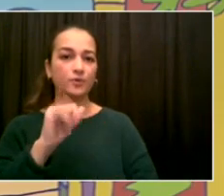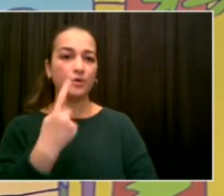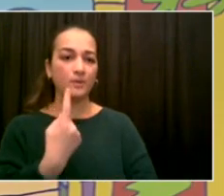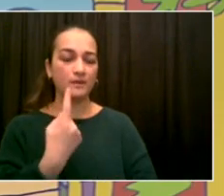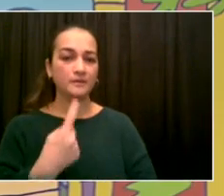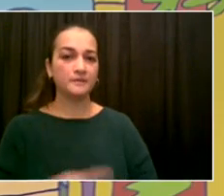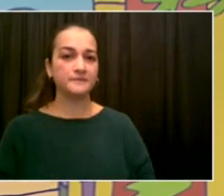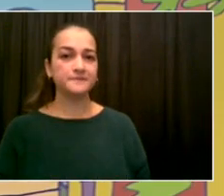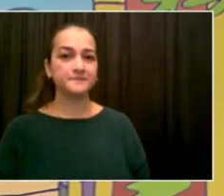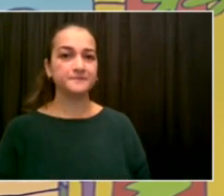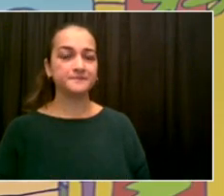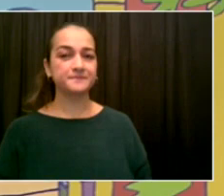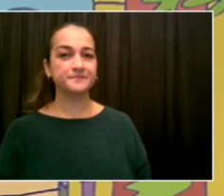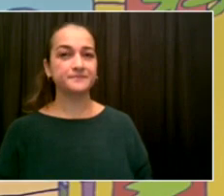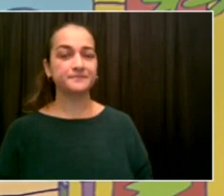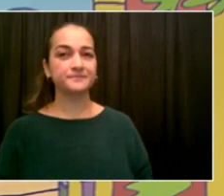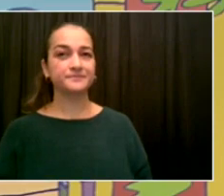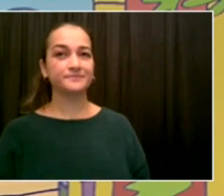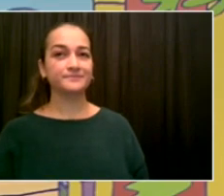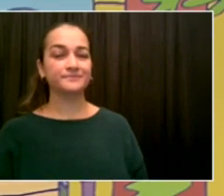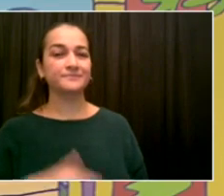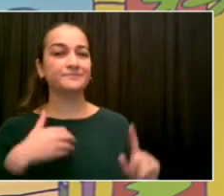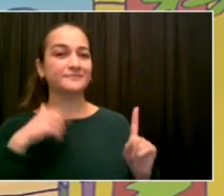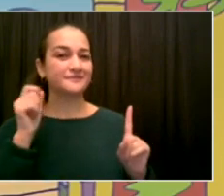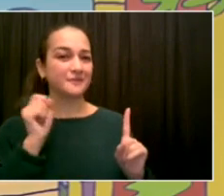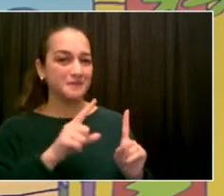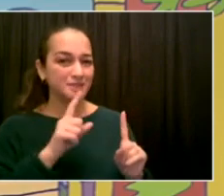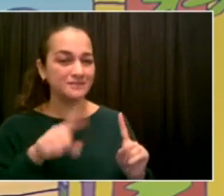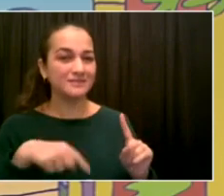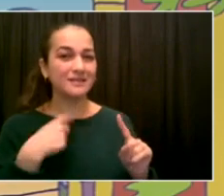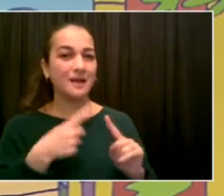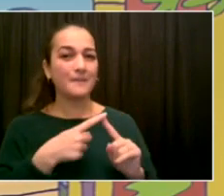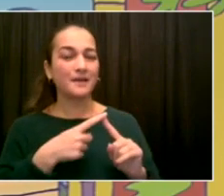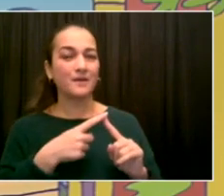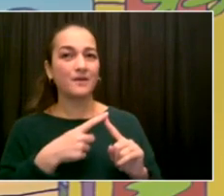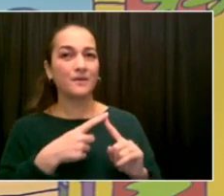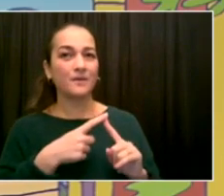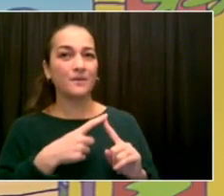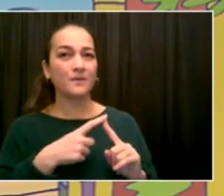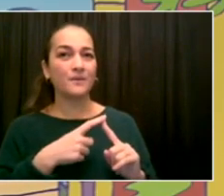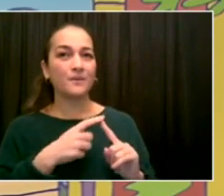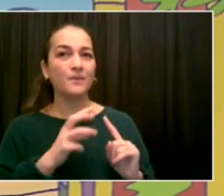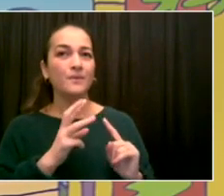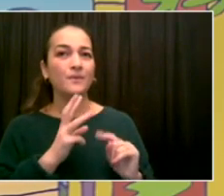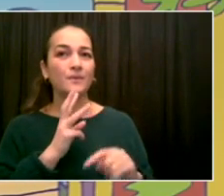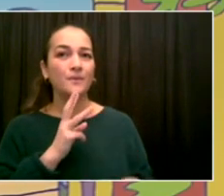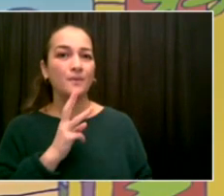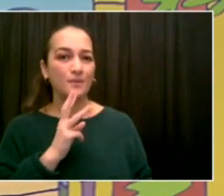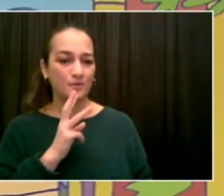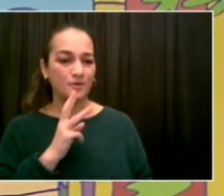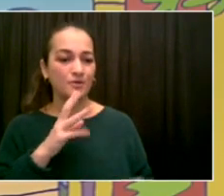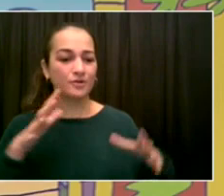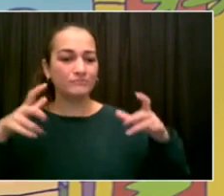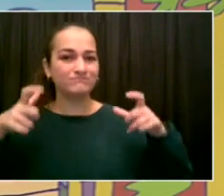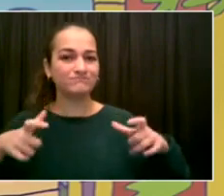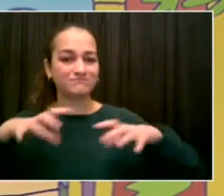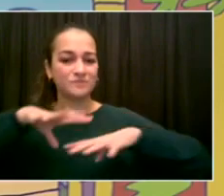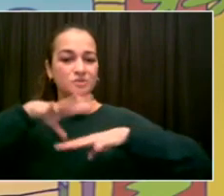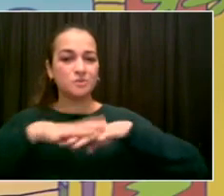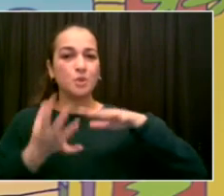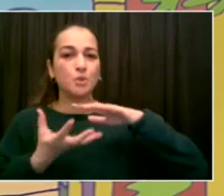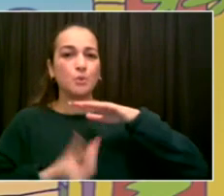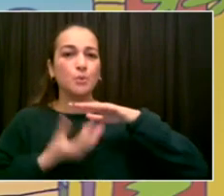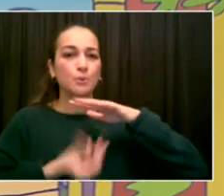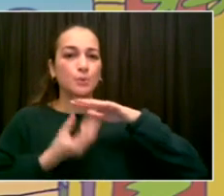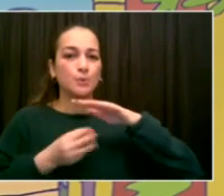light of the storm. I saw a tweet, I think yesterday or the day before, from a New York City water account asking